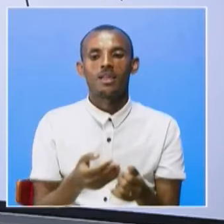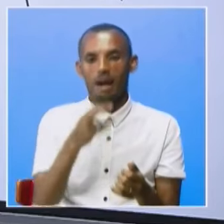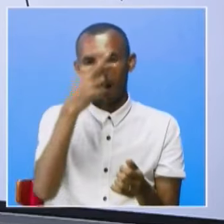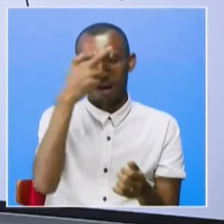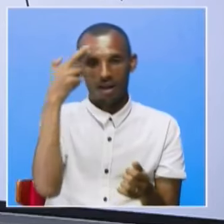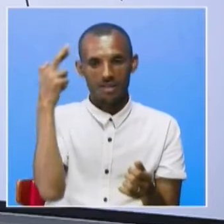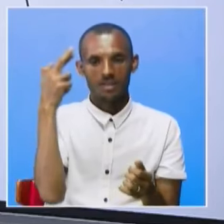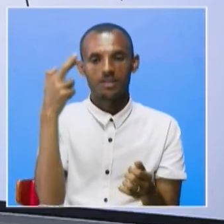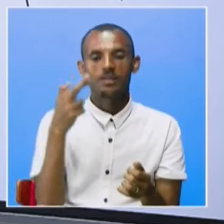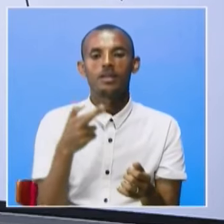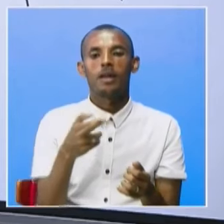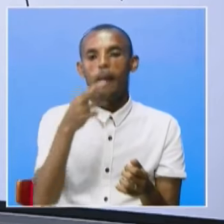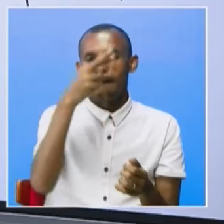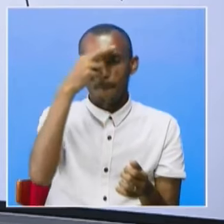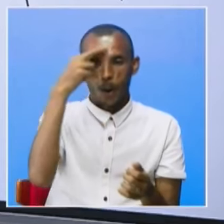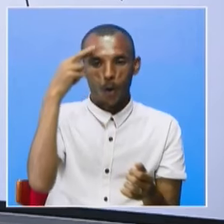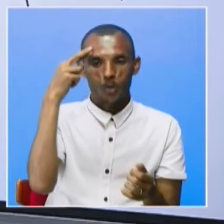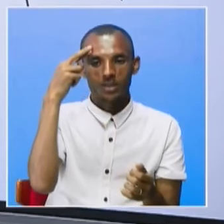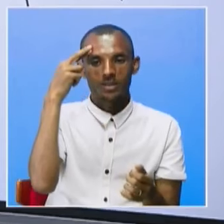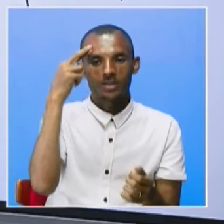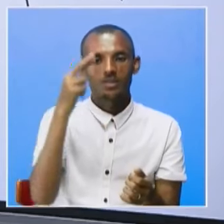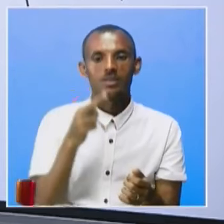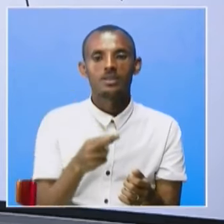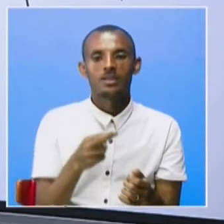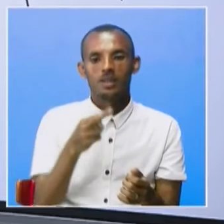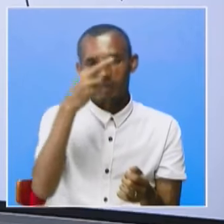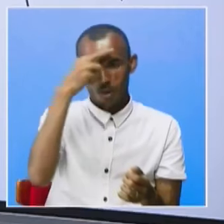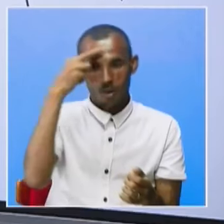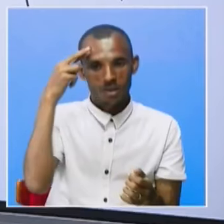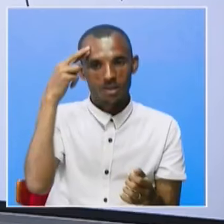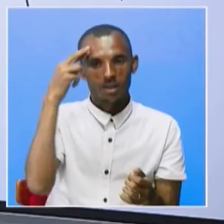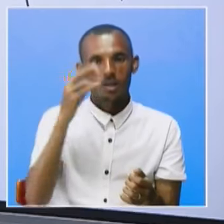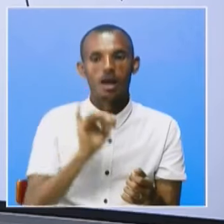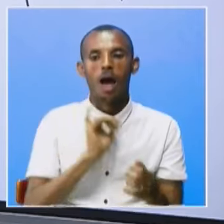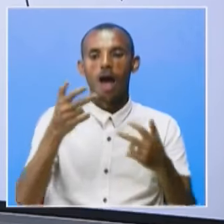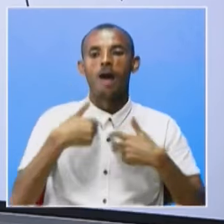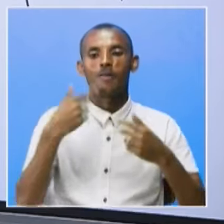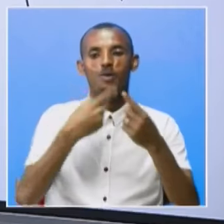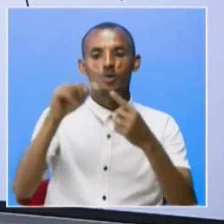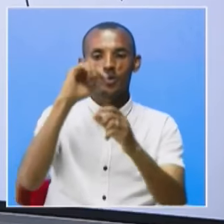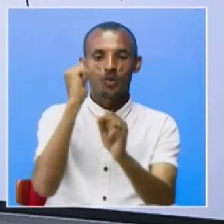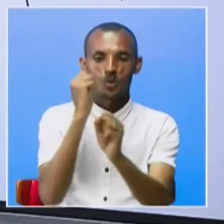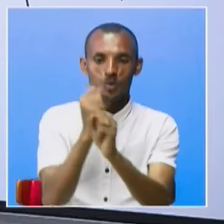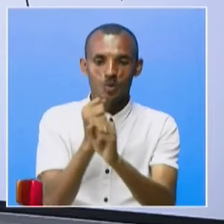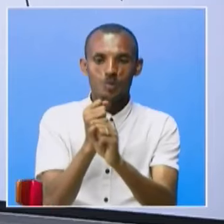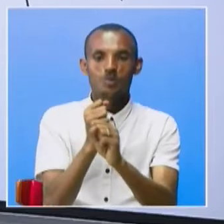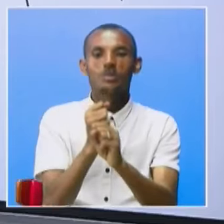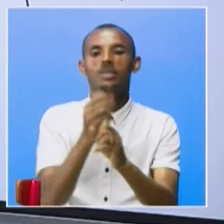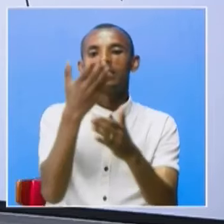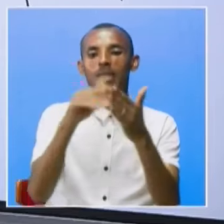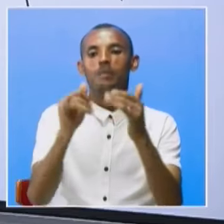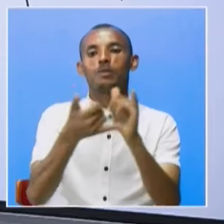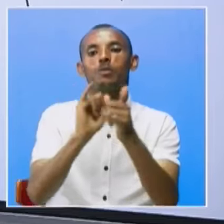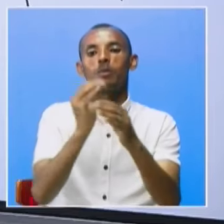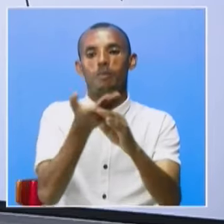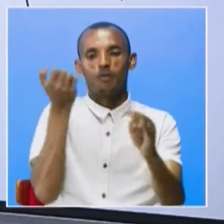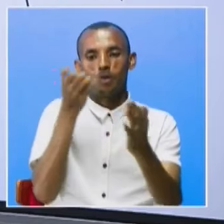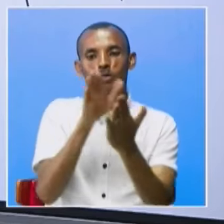yeah? Because, yes, because I have to do some exercise before